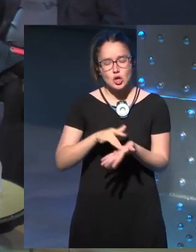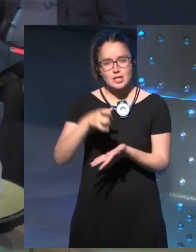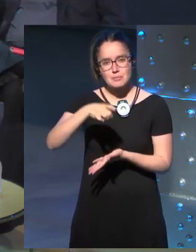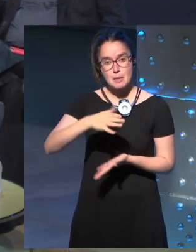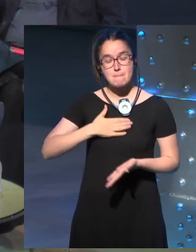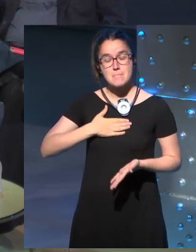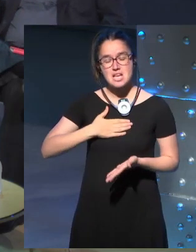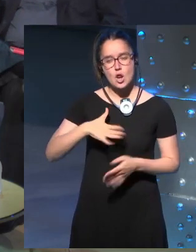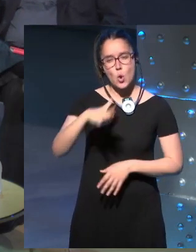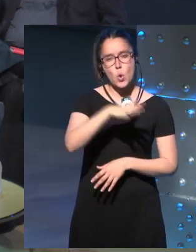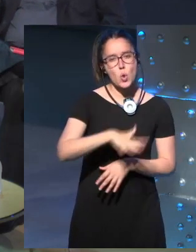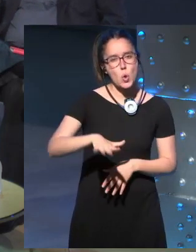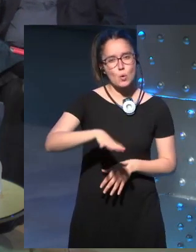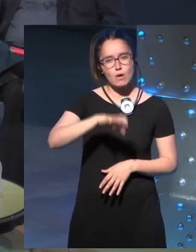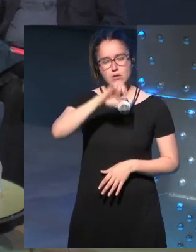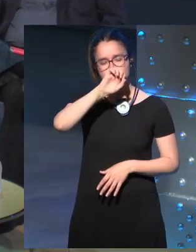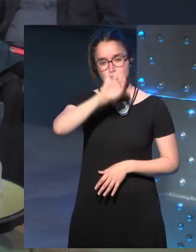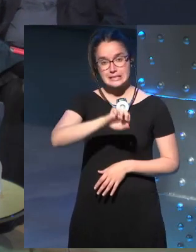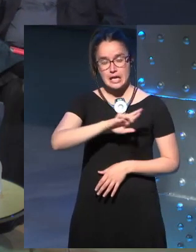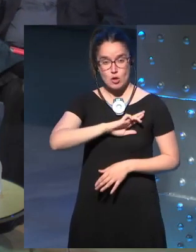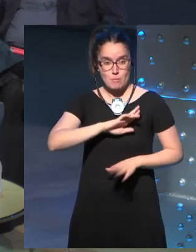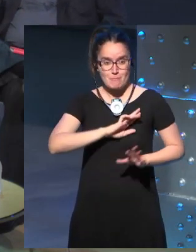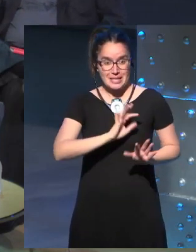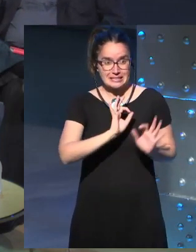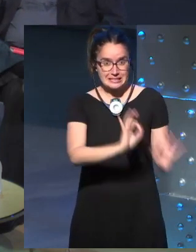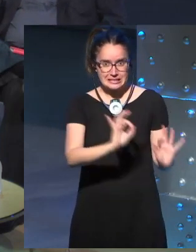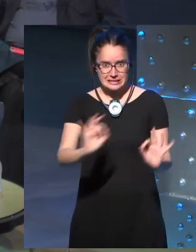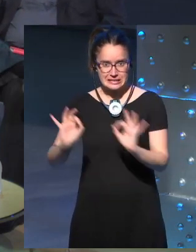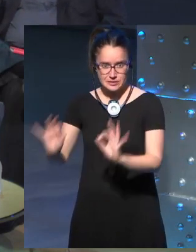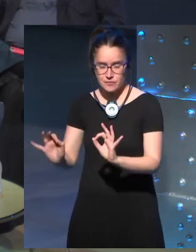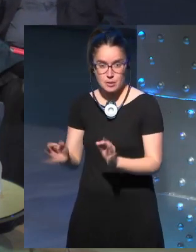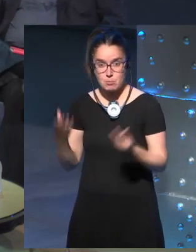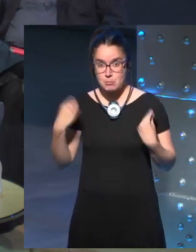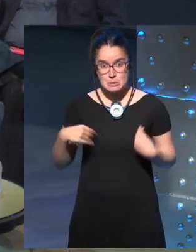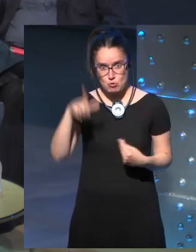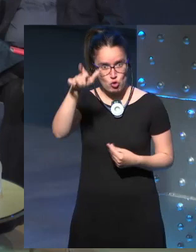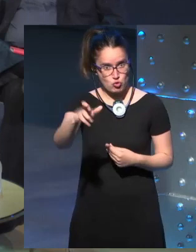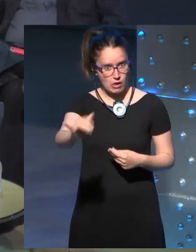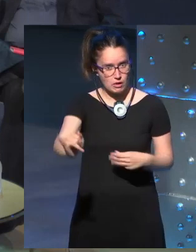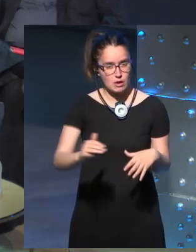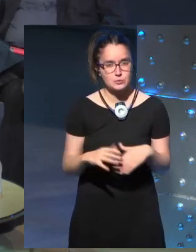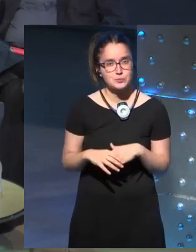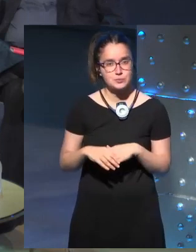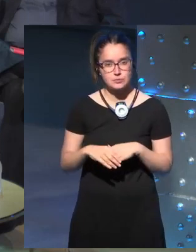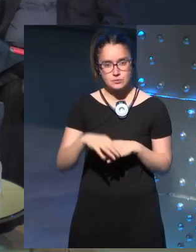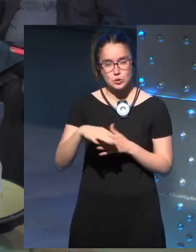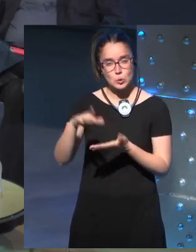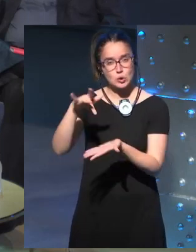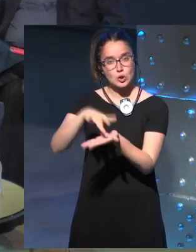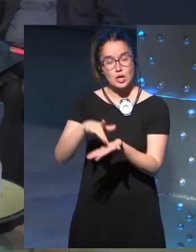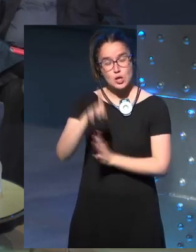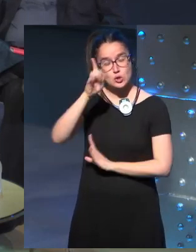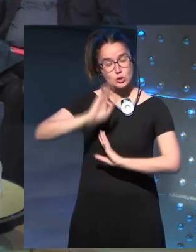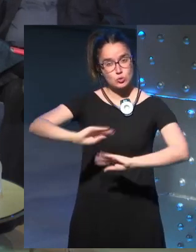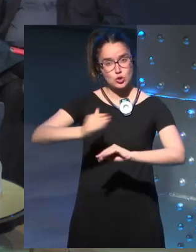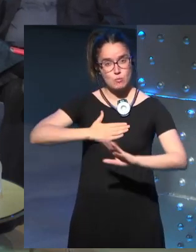place and my rituals, and so do you, right? And you have your gods, I have my gods,